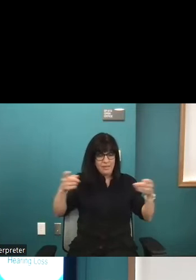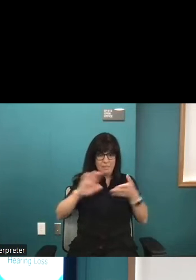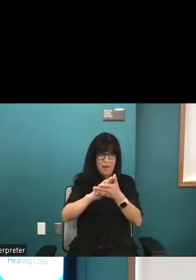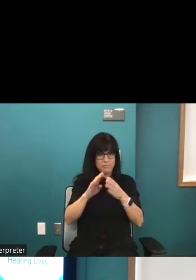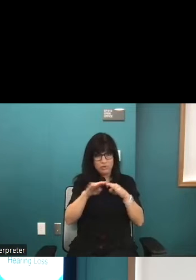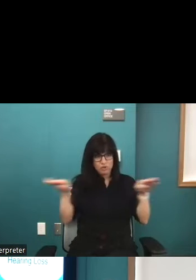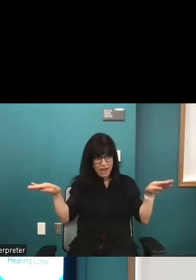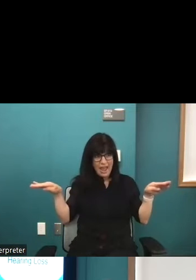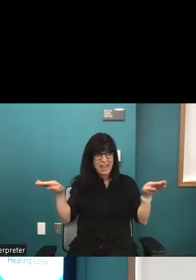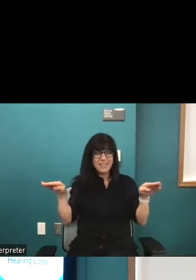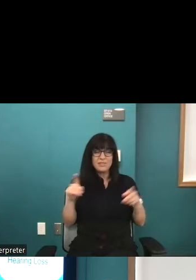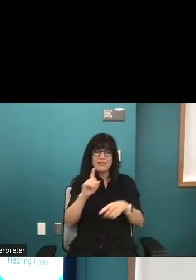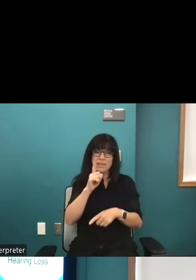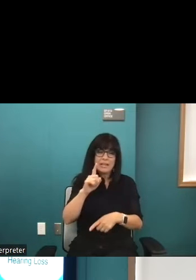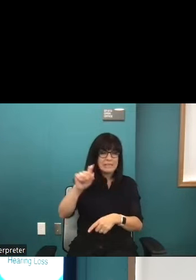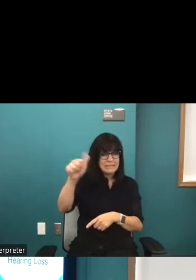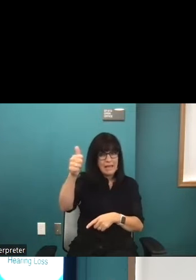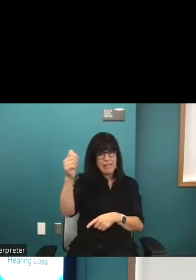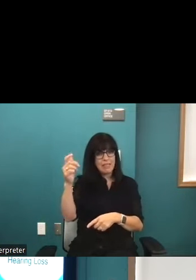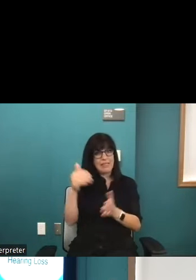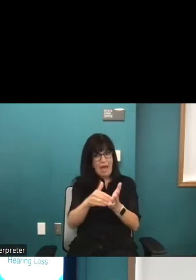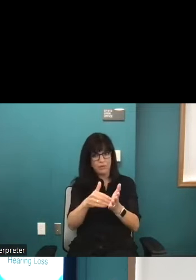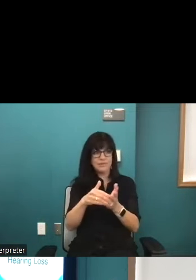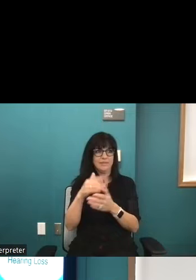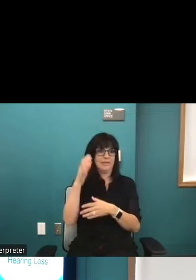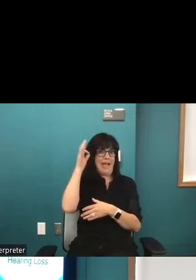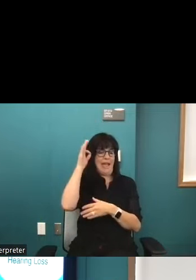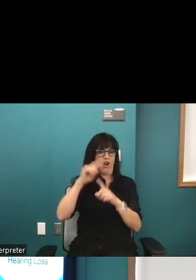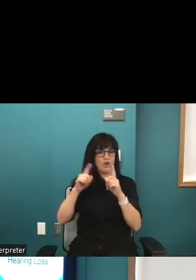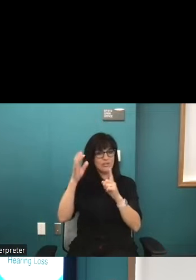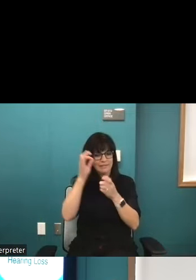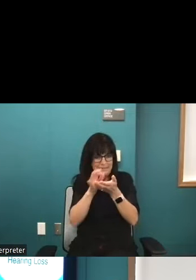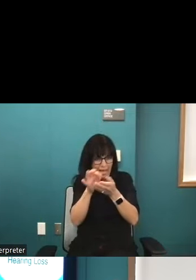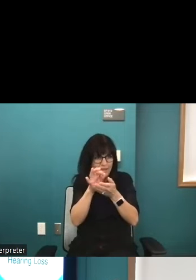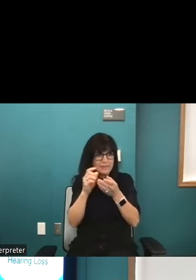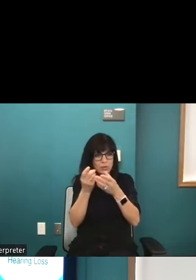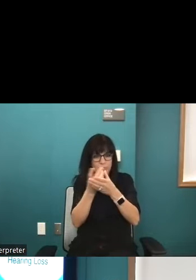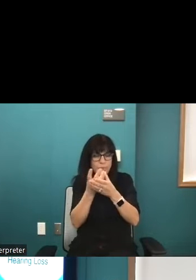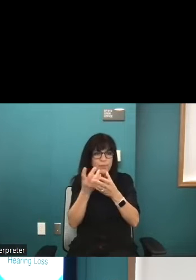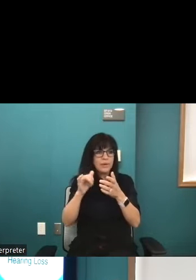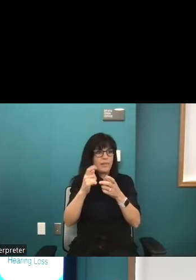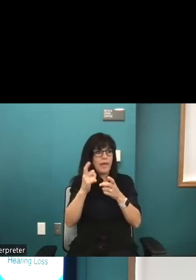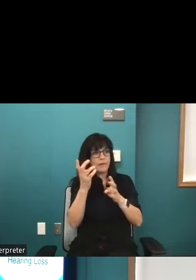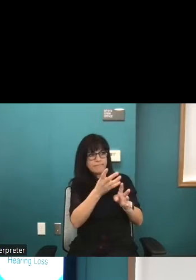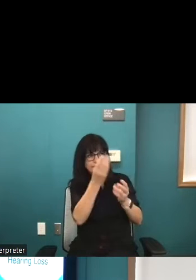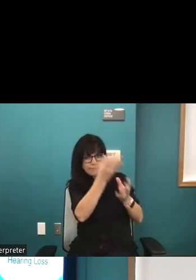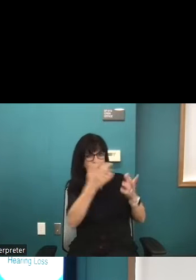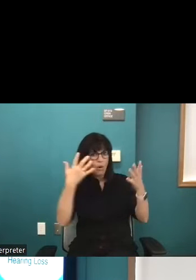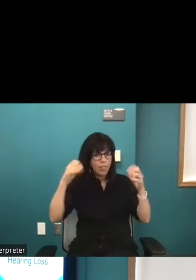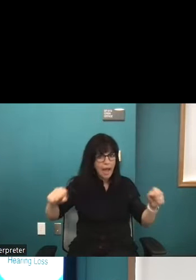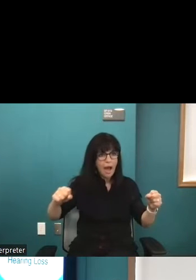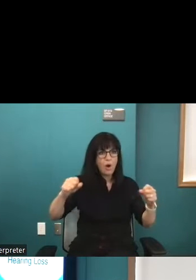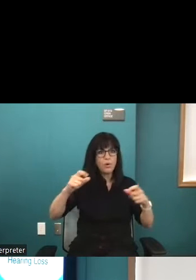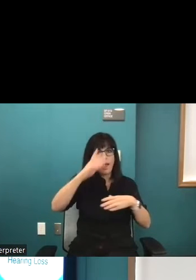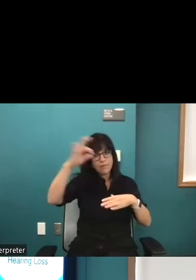see that there's over 10,000 hair cells in there. And their job is to relay loudness and pitch onto the auditory